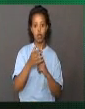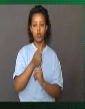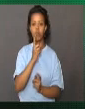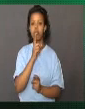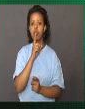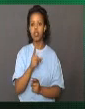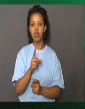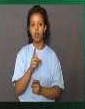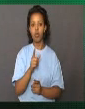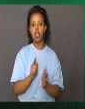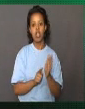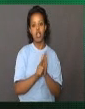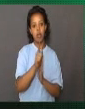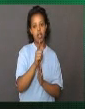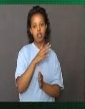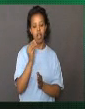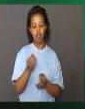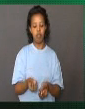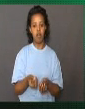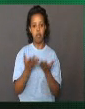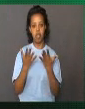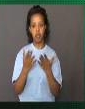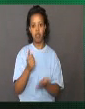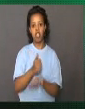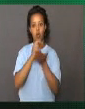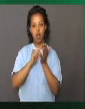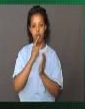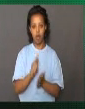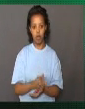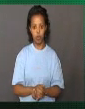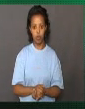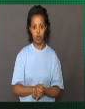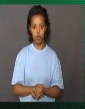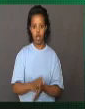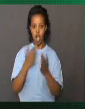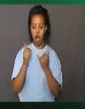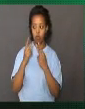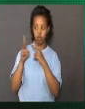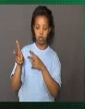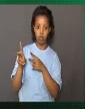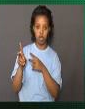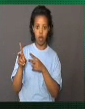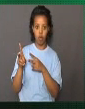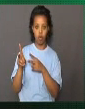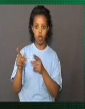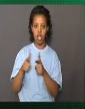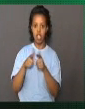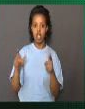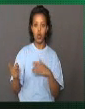grow and multiply. Here, they also excrete the